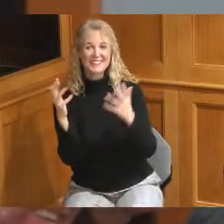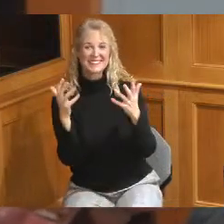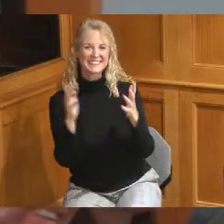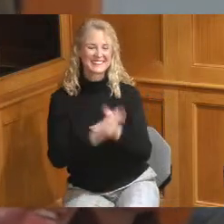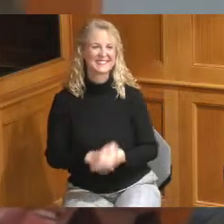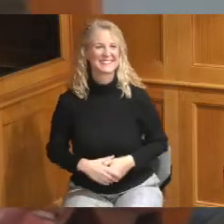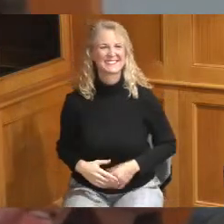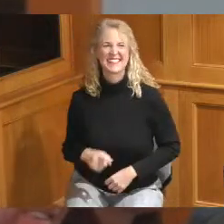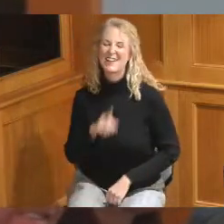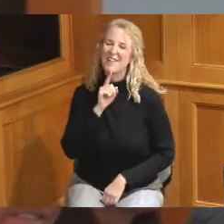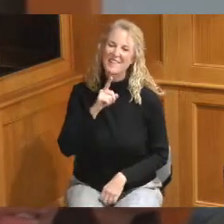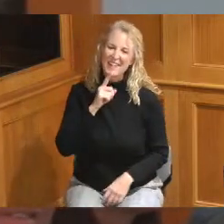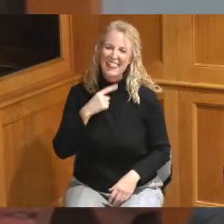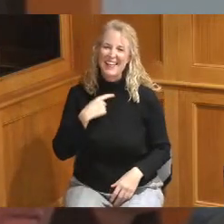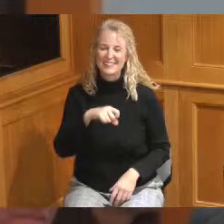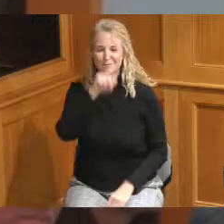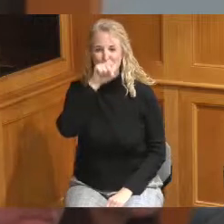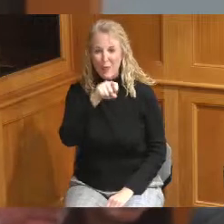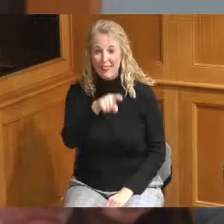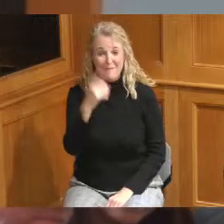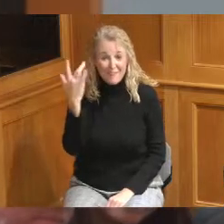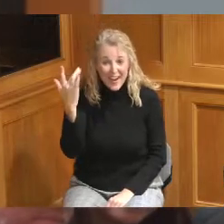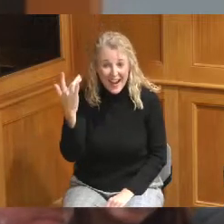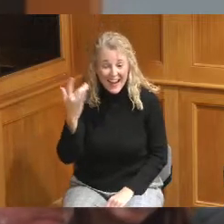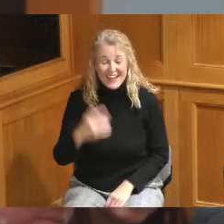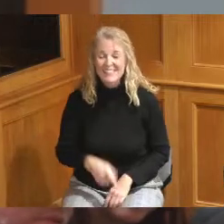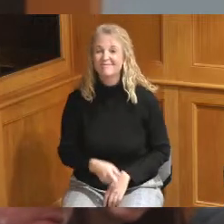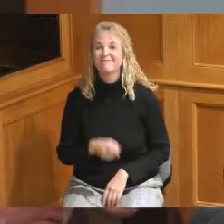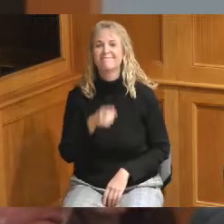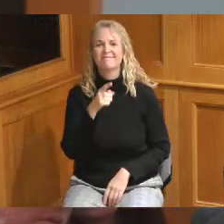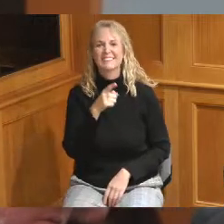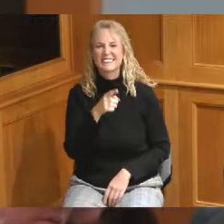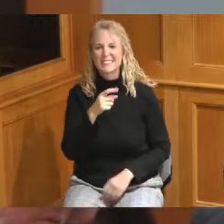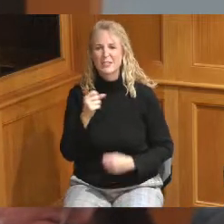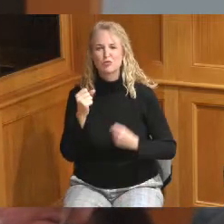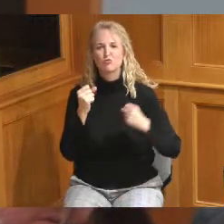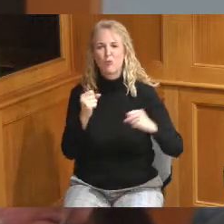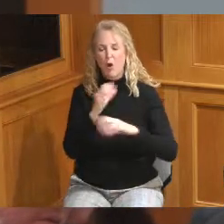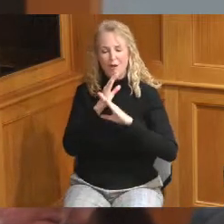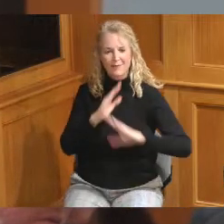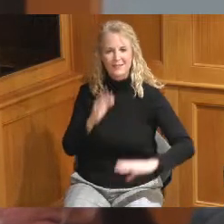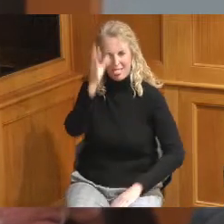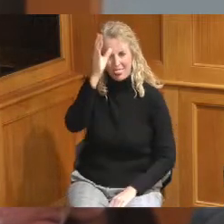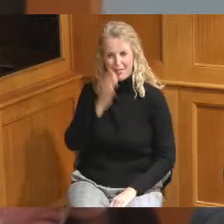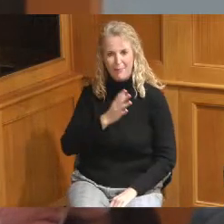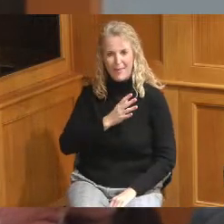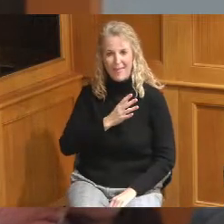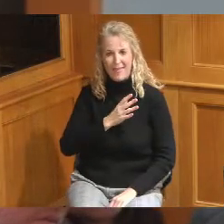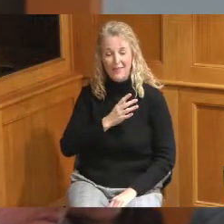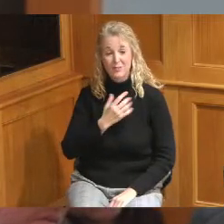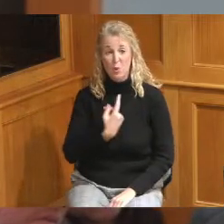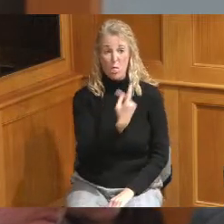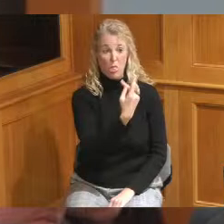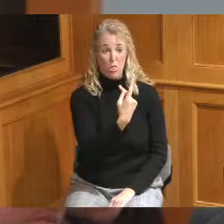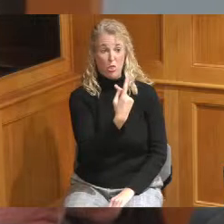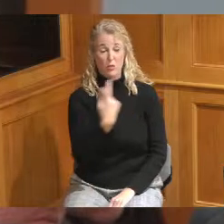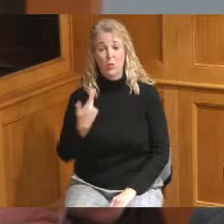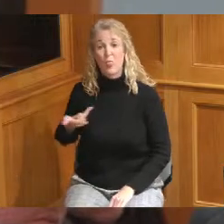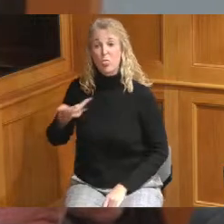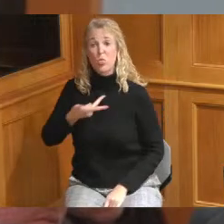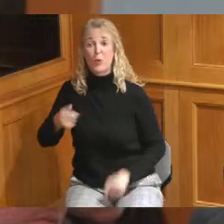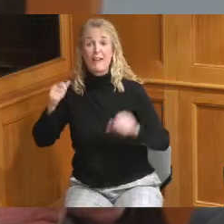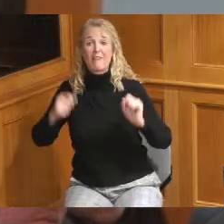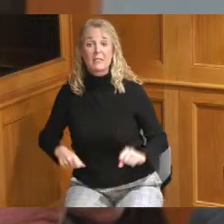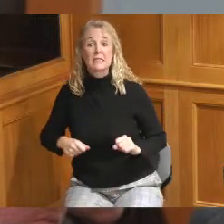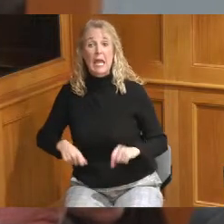What I love about Joe is just he's the strong, silent type. And so we can go on and on and on in the